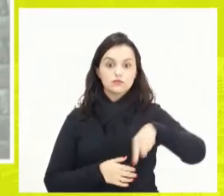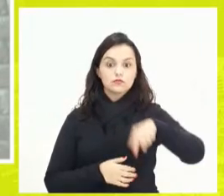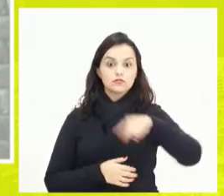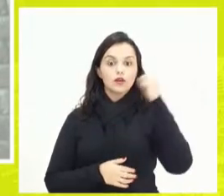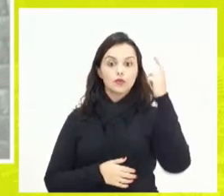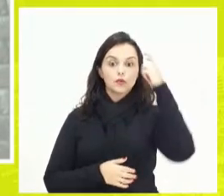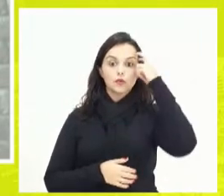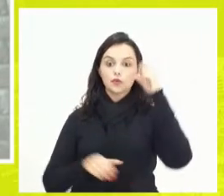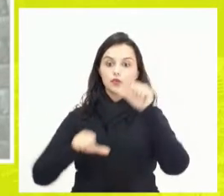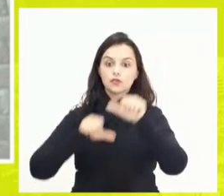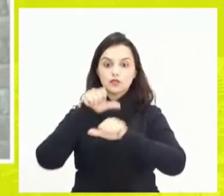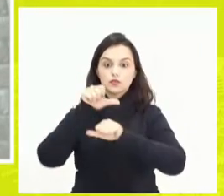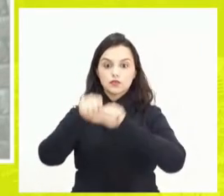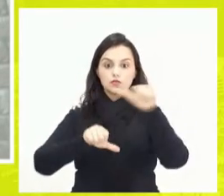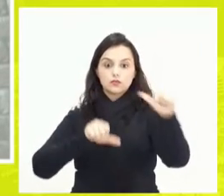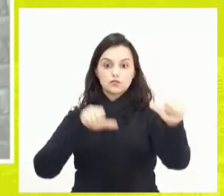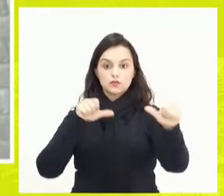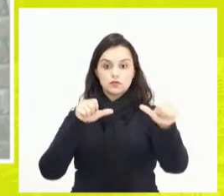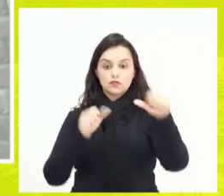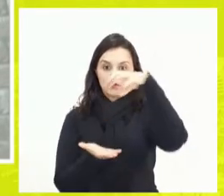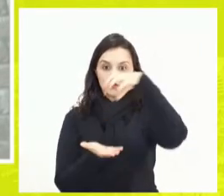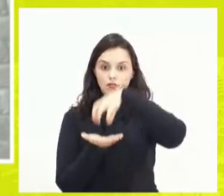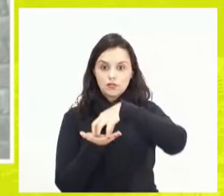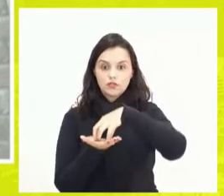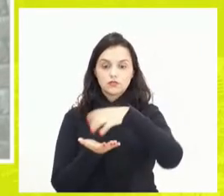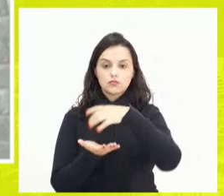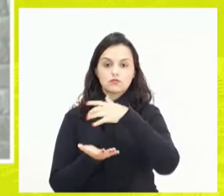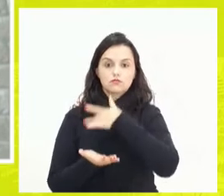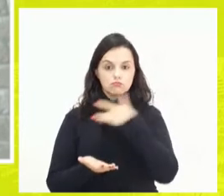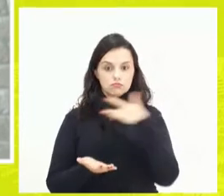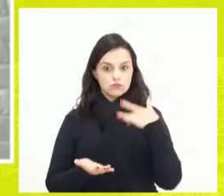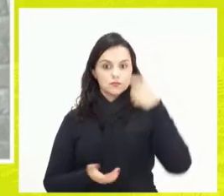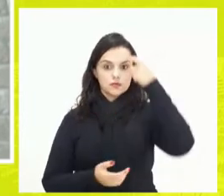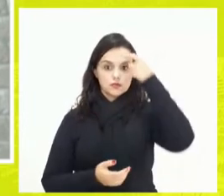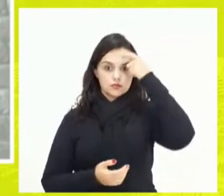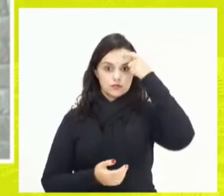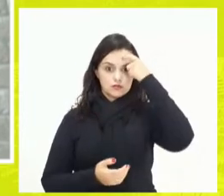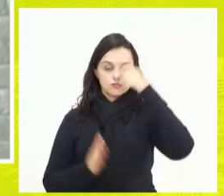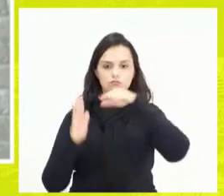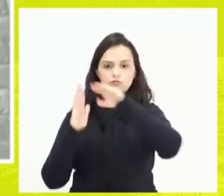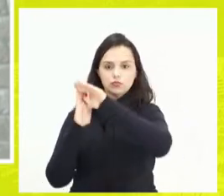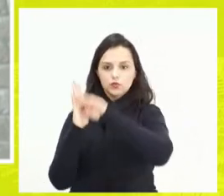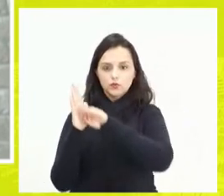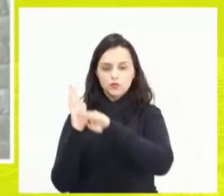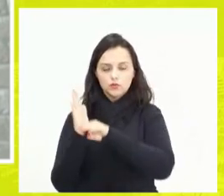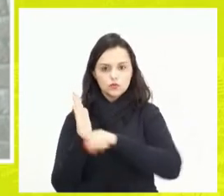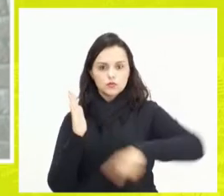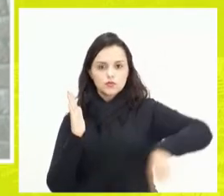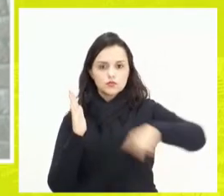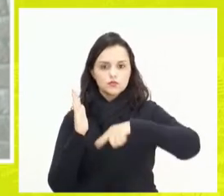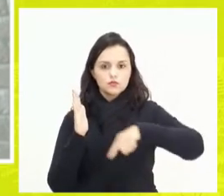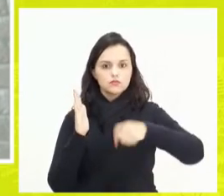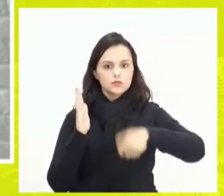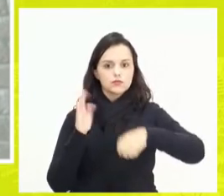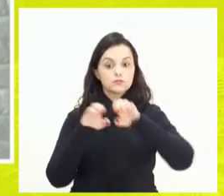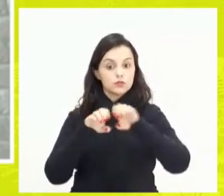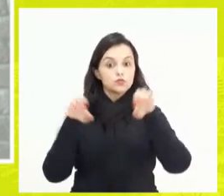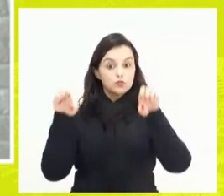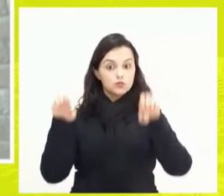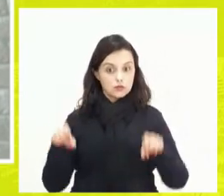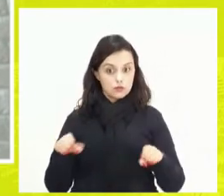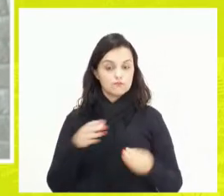can we change culture with mental health in the center what kind of protocol we need to think of to